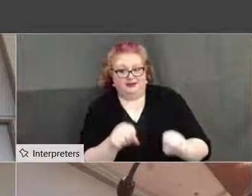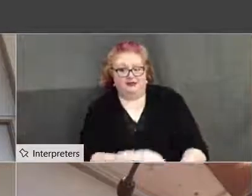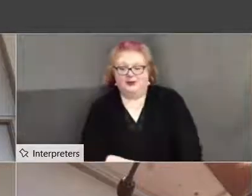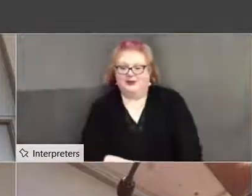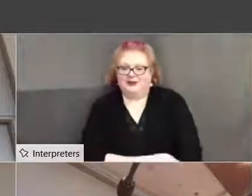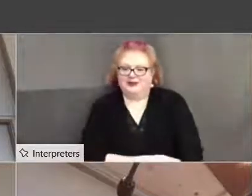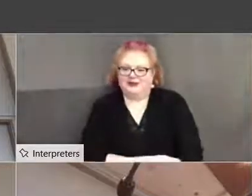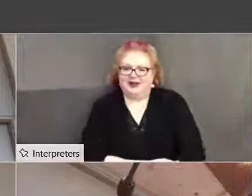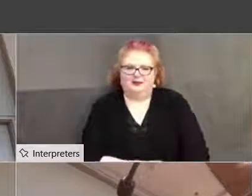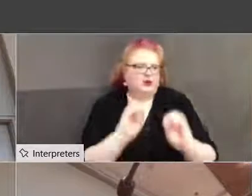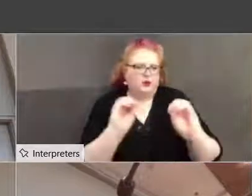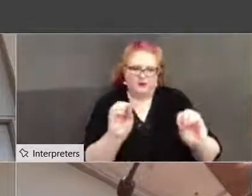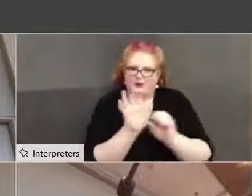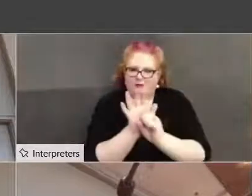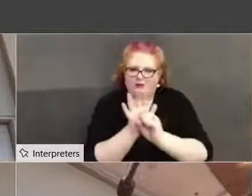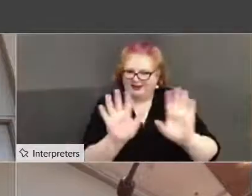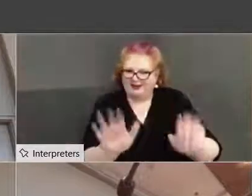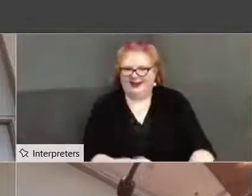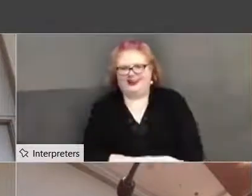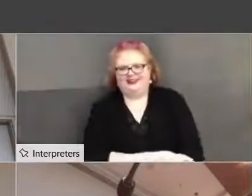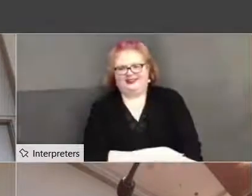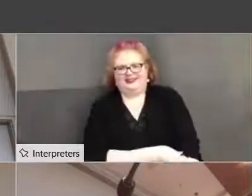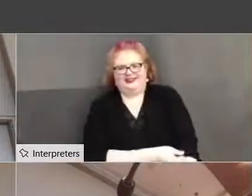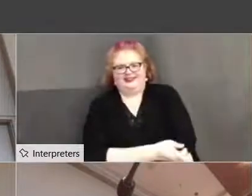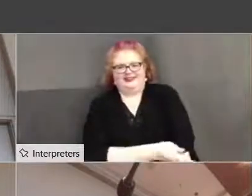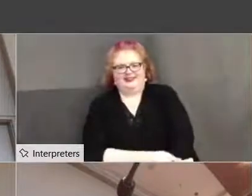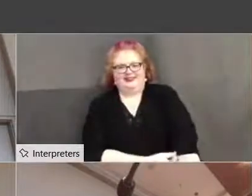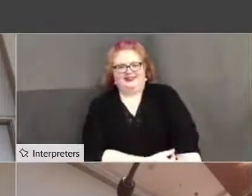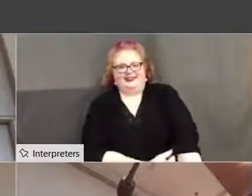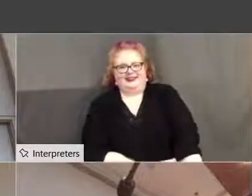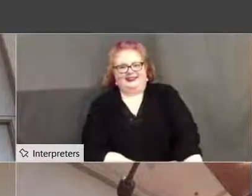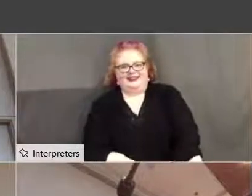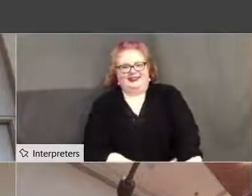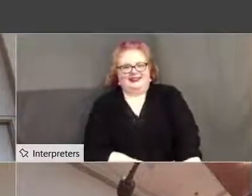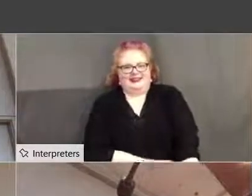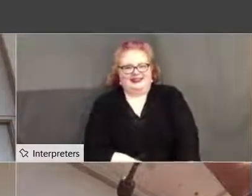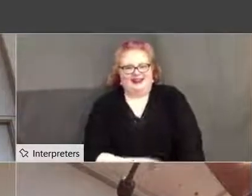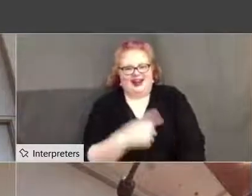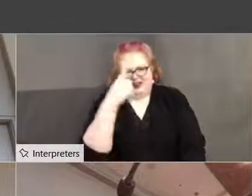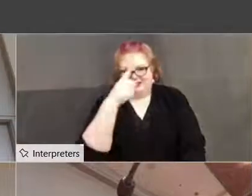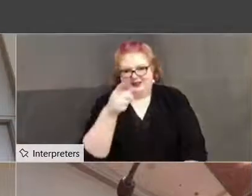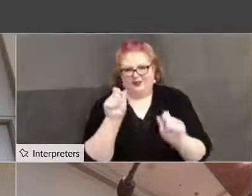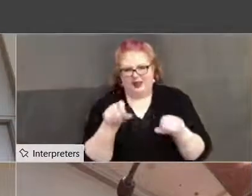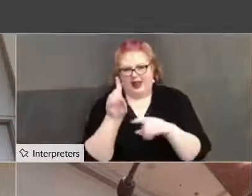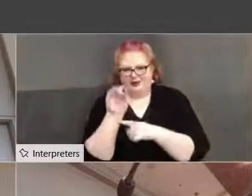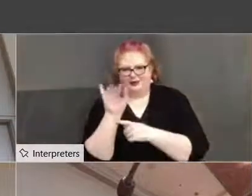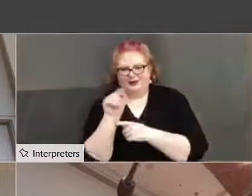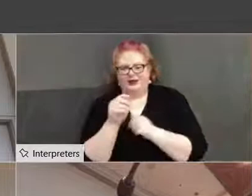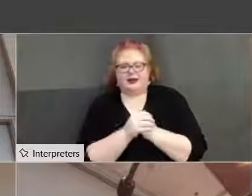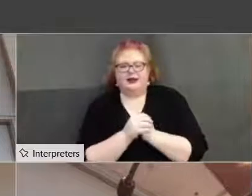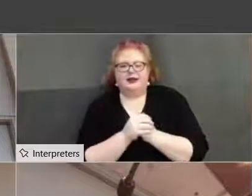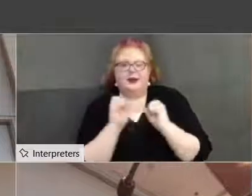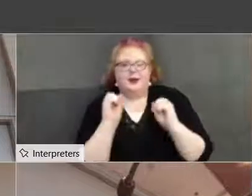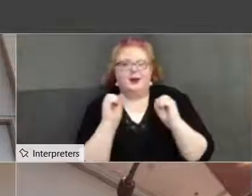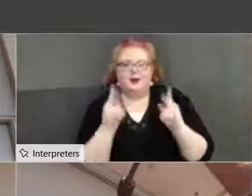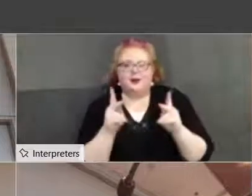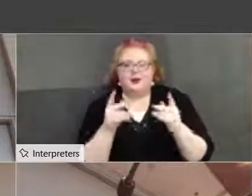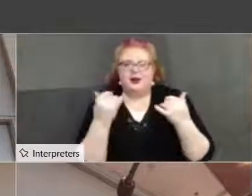I think you can figure it out. That being said, board members will now transition to the consent